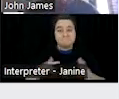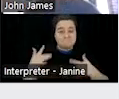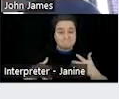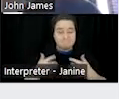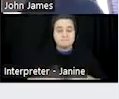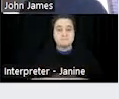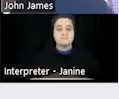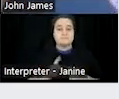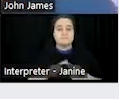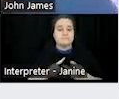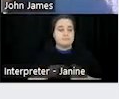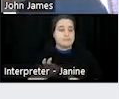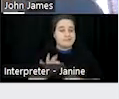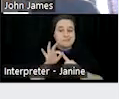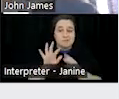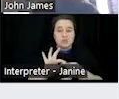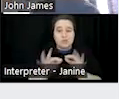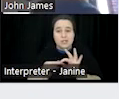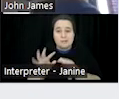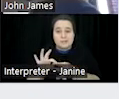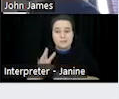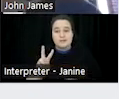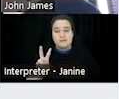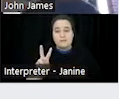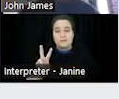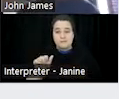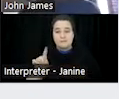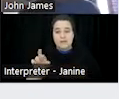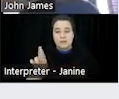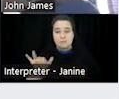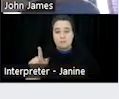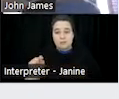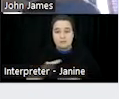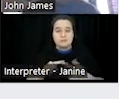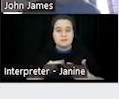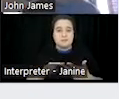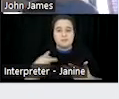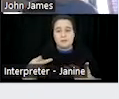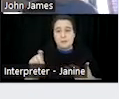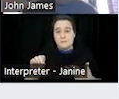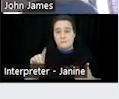Special Olympics Vanderbilt, this podcast that I'm doing every single week,